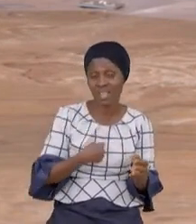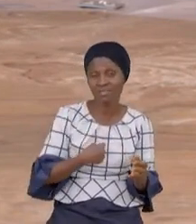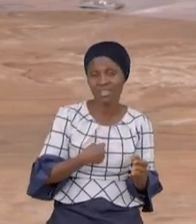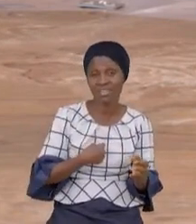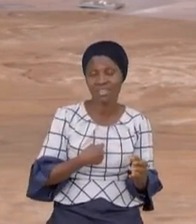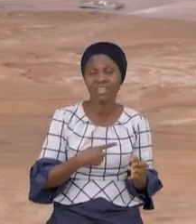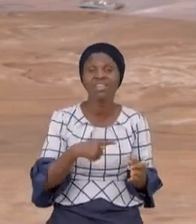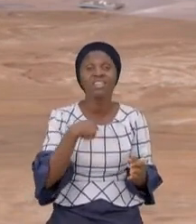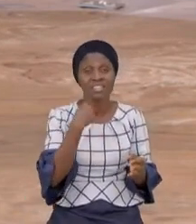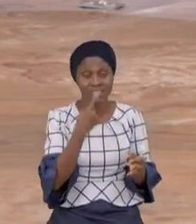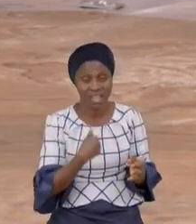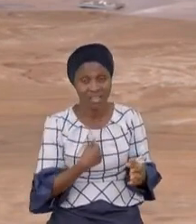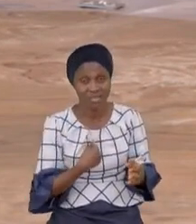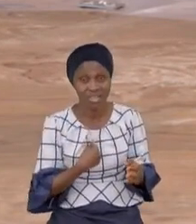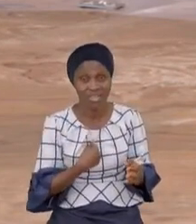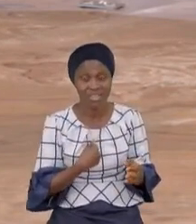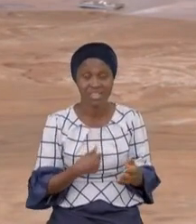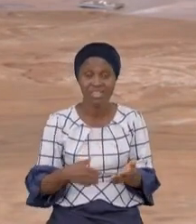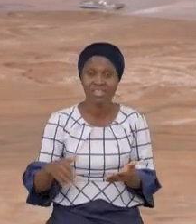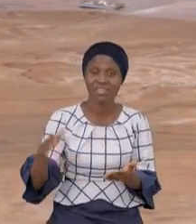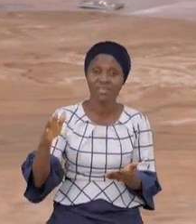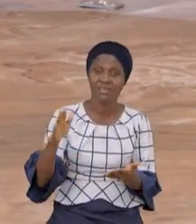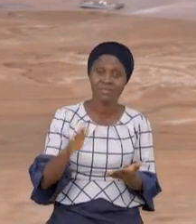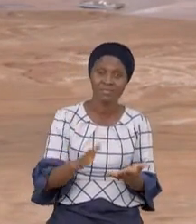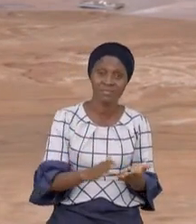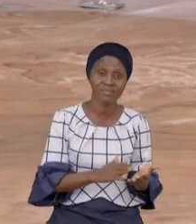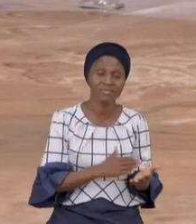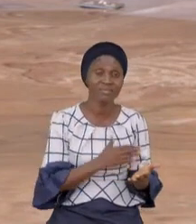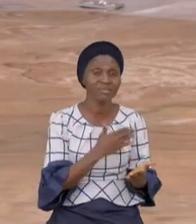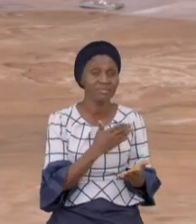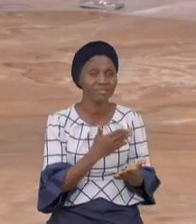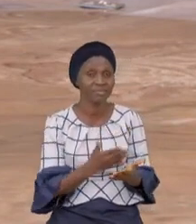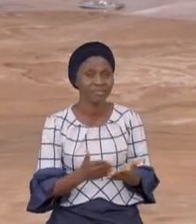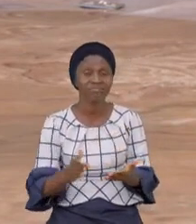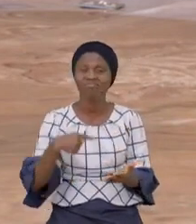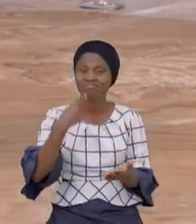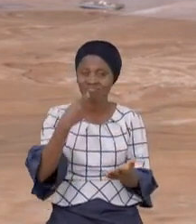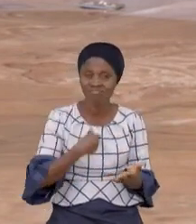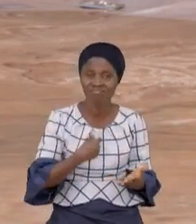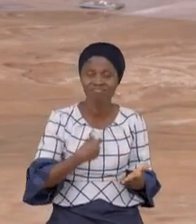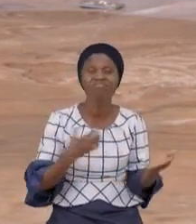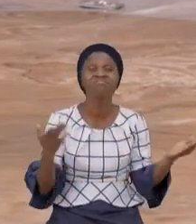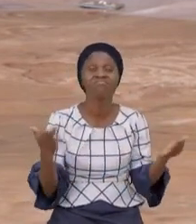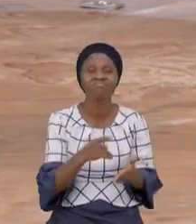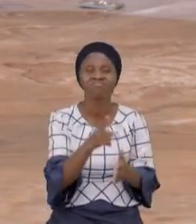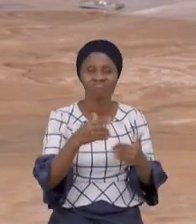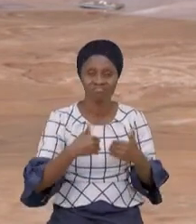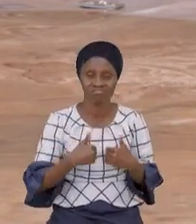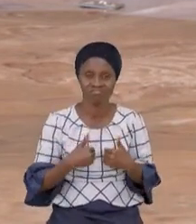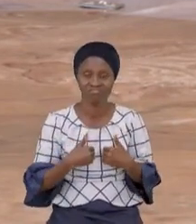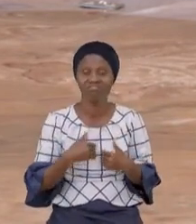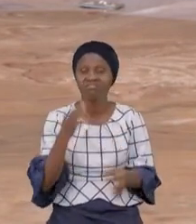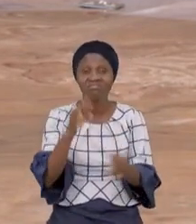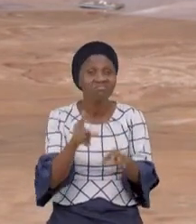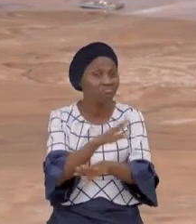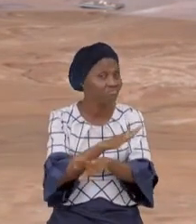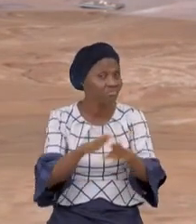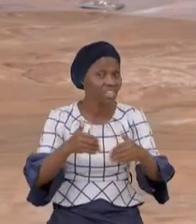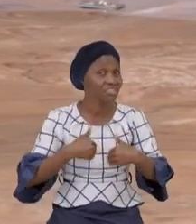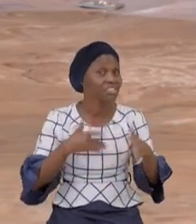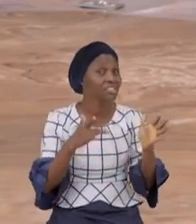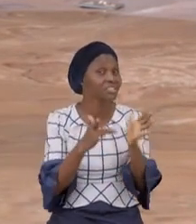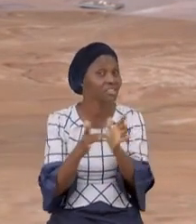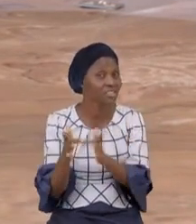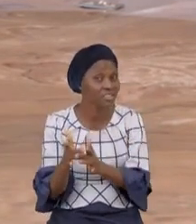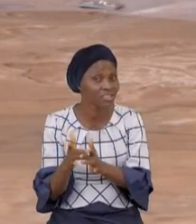tell me, tell me. Tell me what what's your joy if you do not